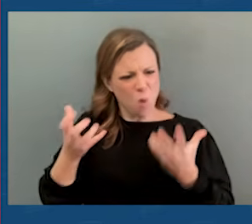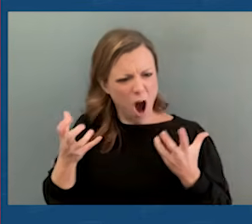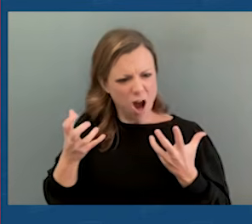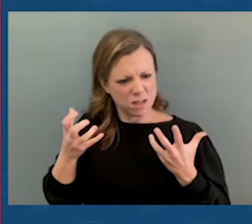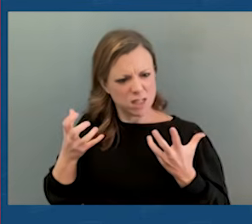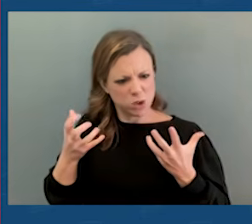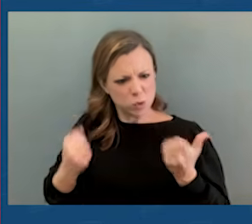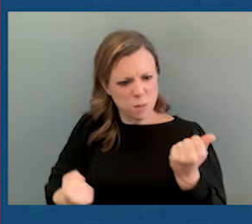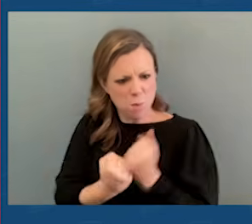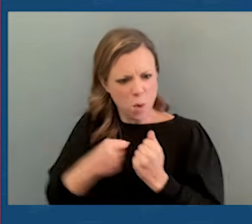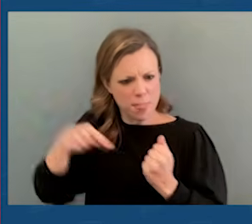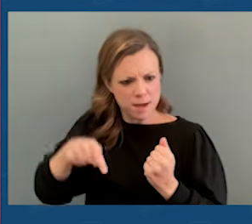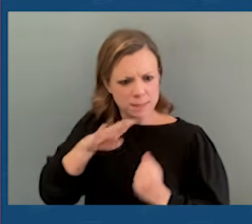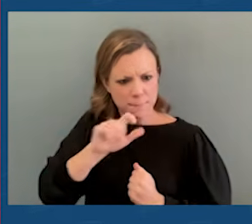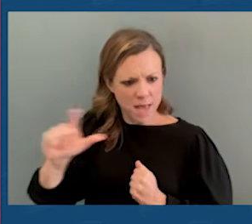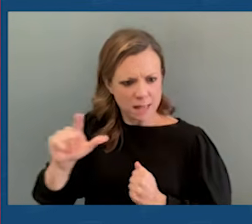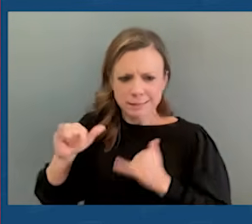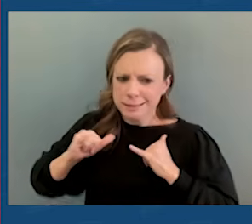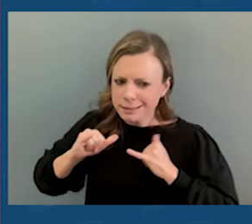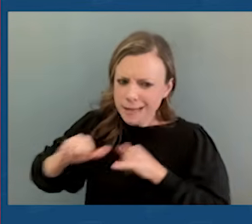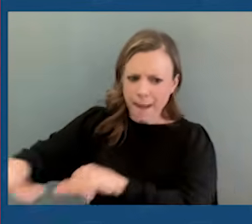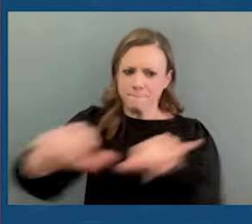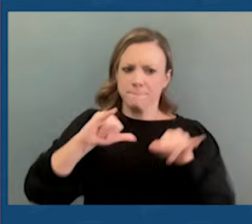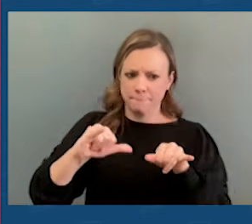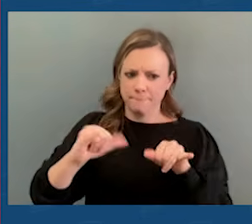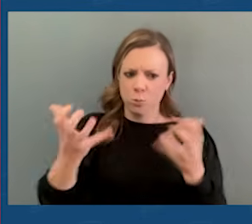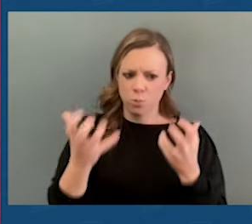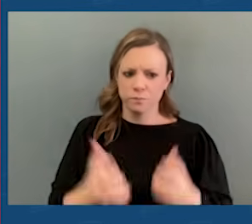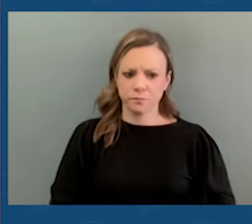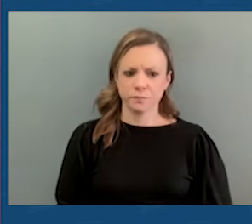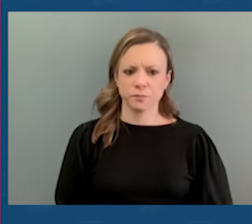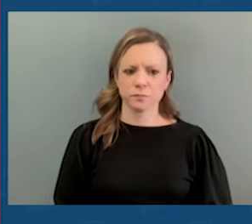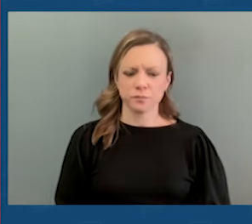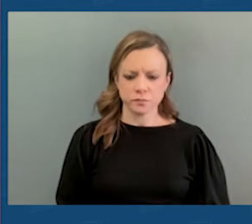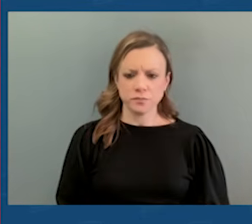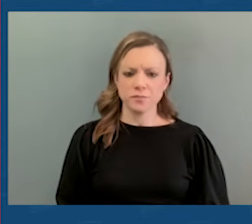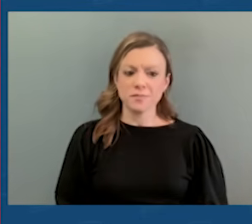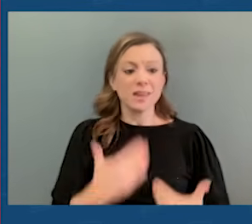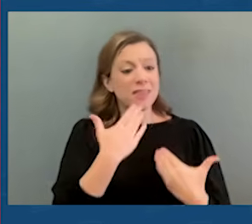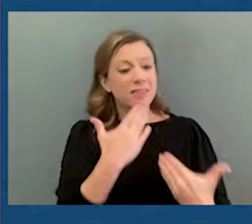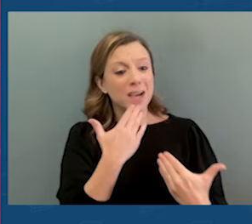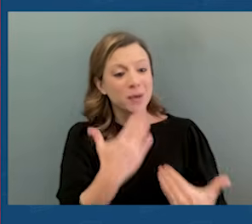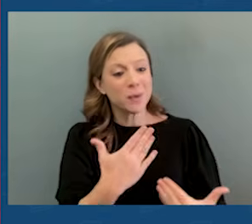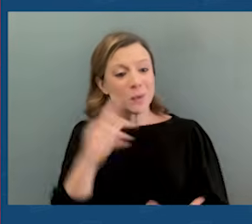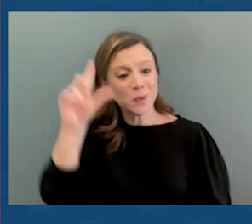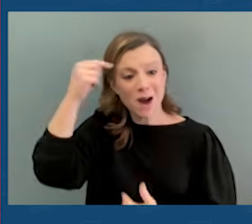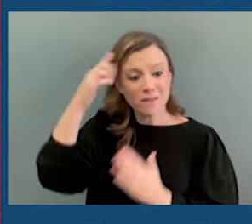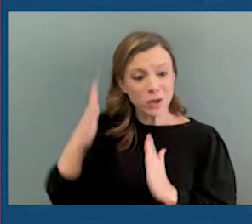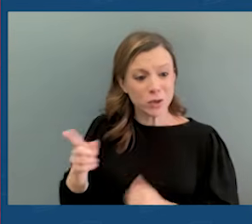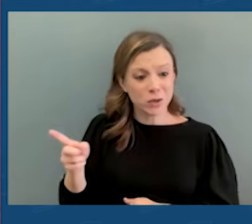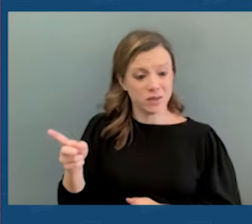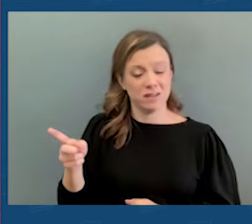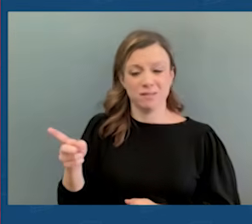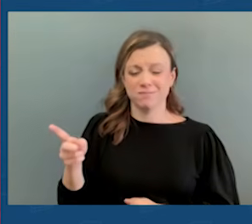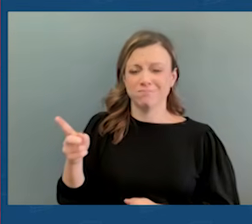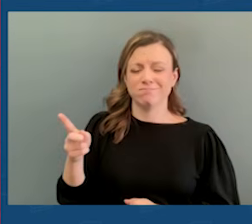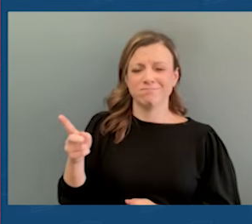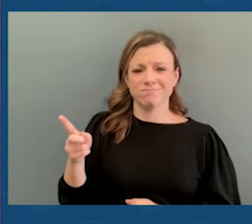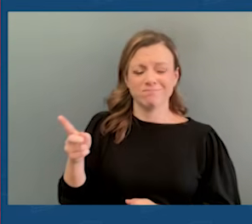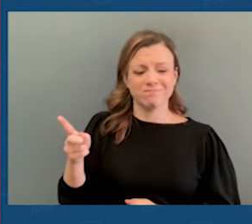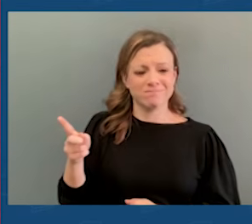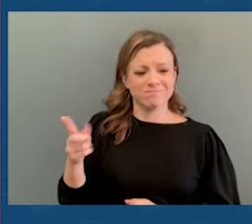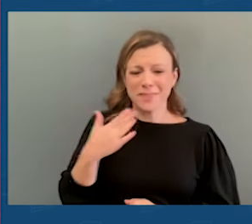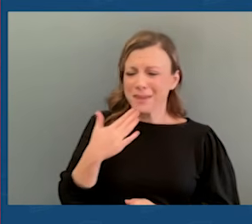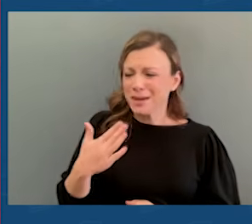as each and every one of us. So, again, thank you, Governor, for allowing us